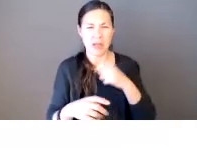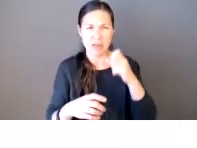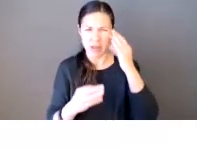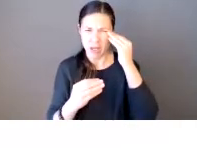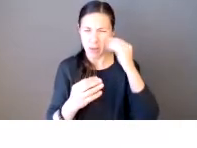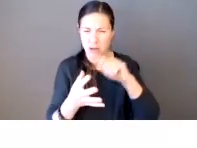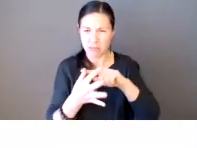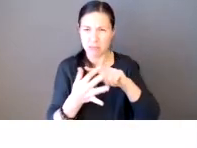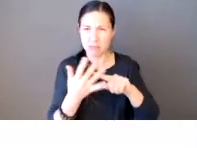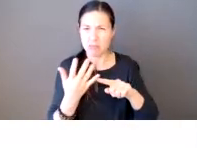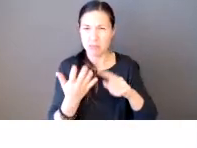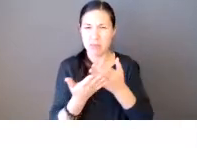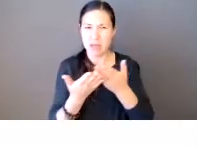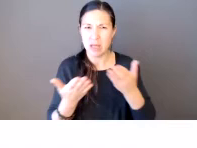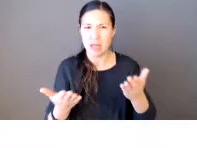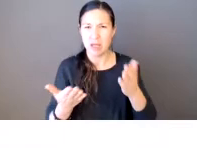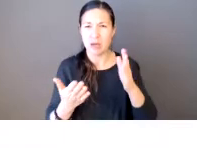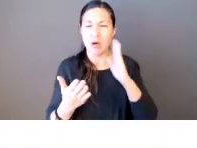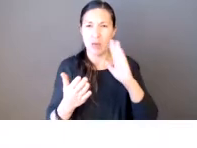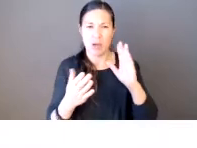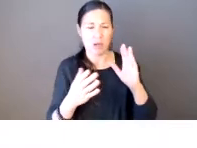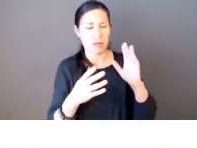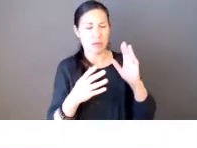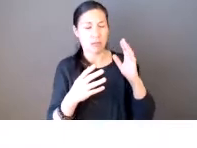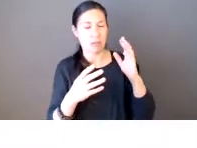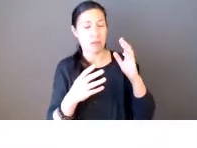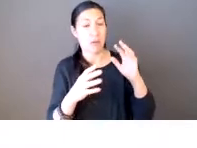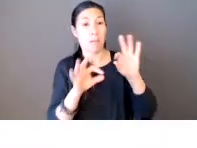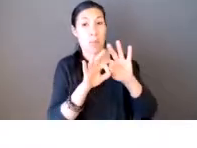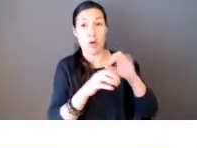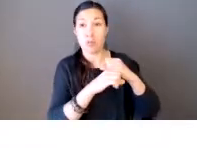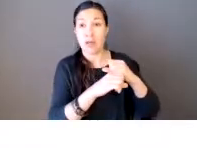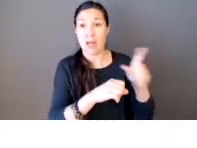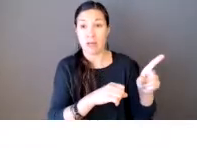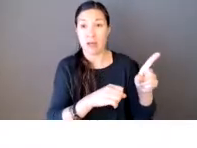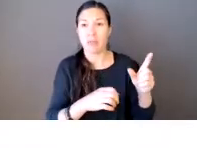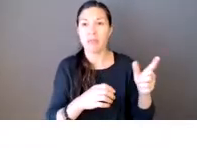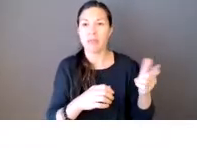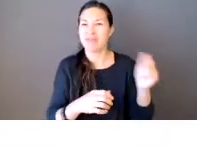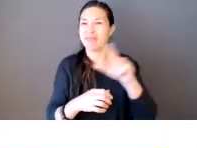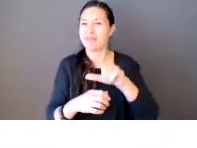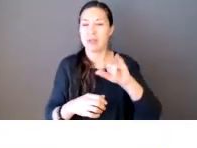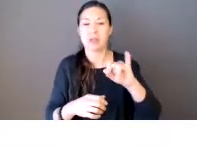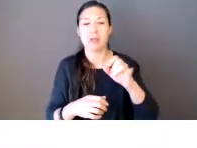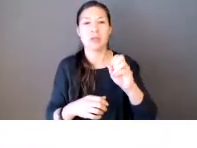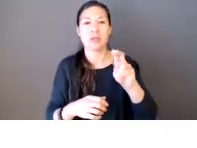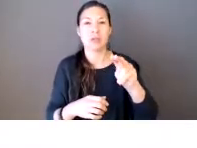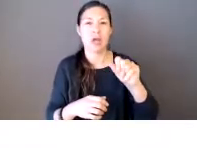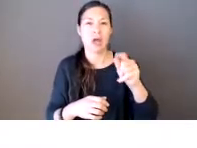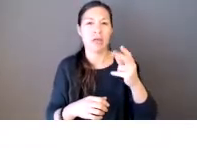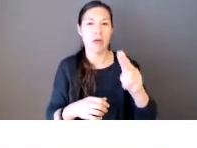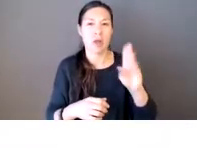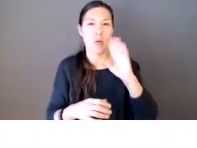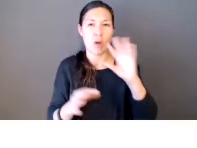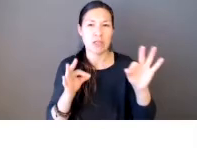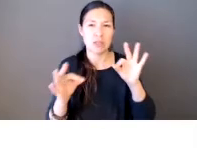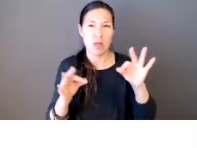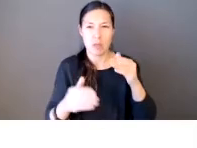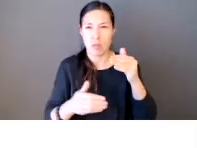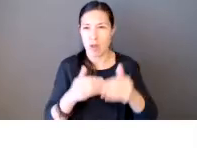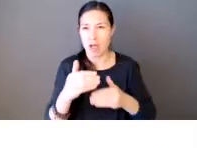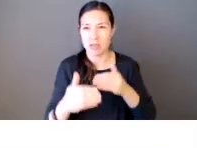And I'm gonna, at this point, turn it back over to Jonathan. I get walking through the process. You may